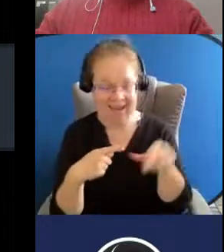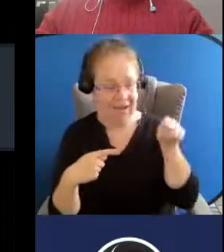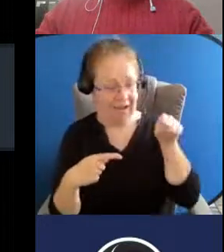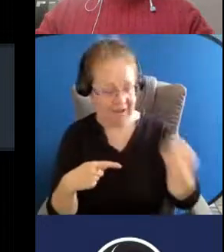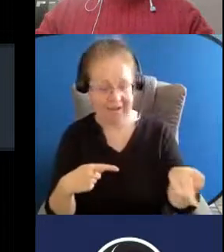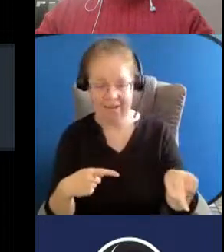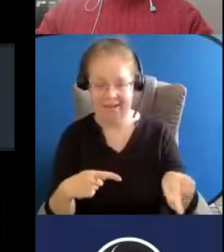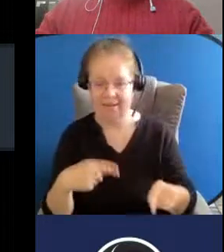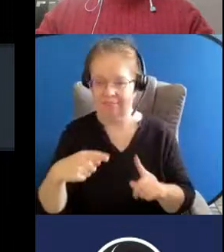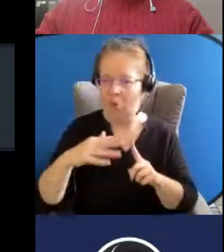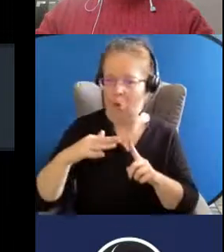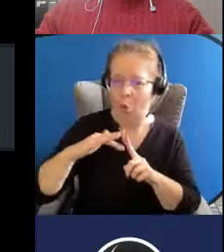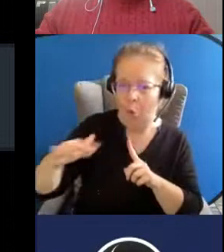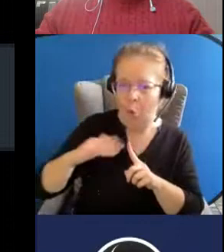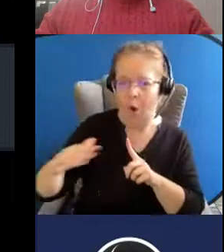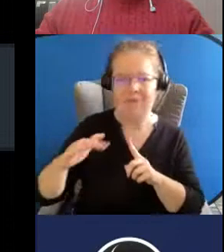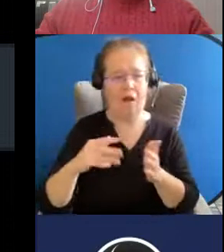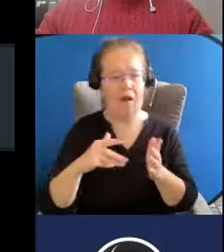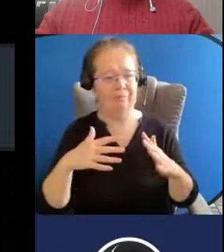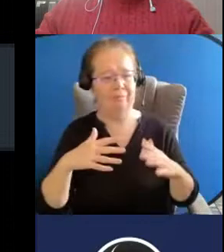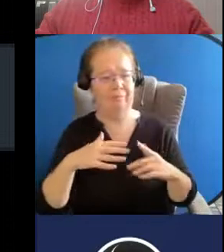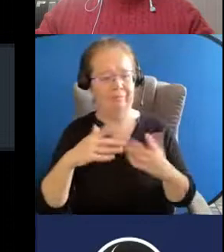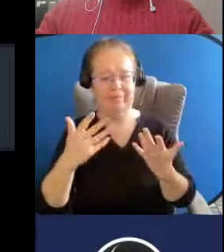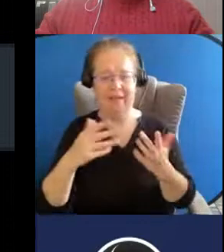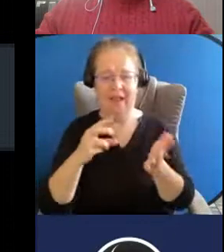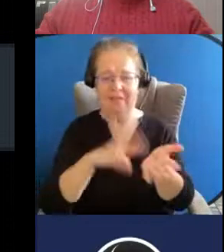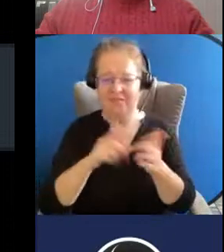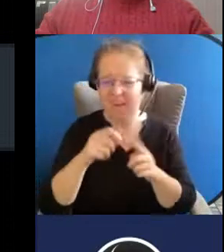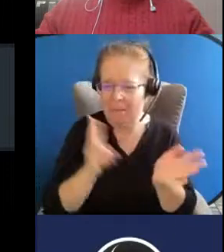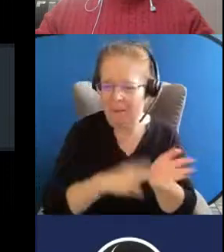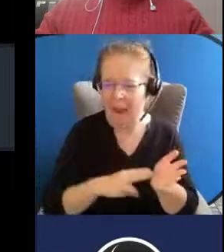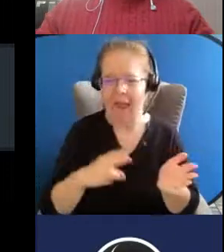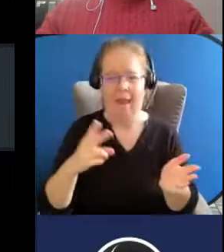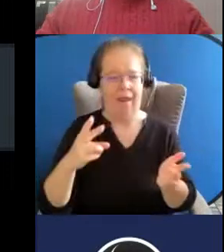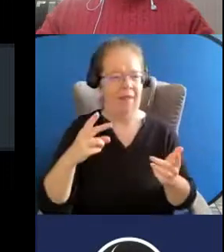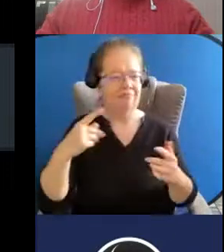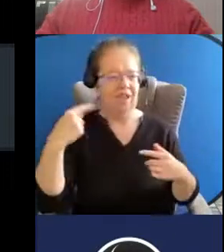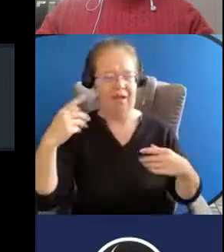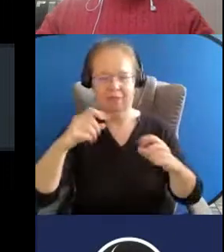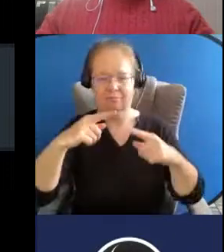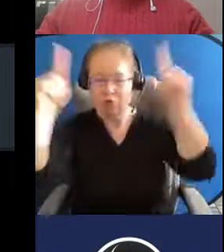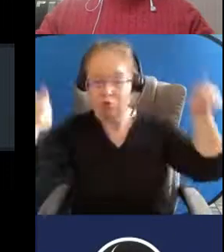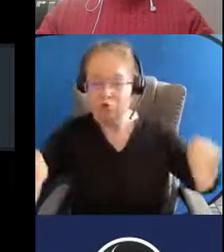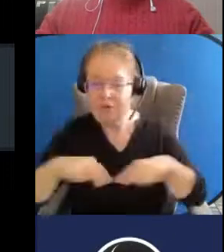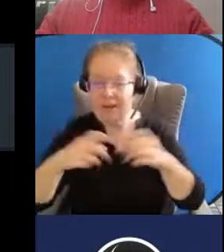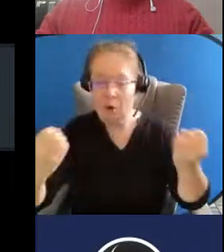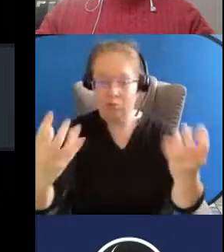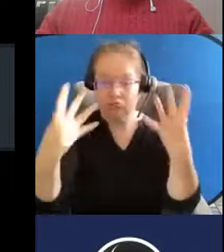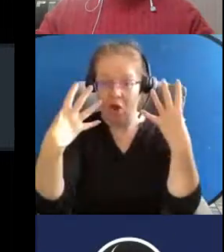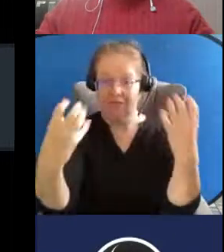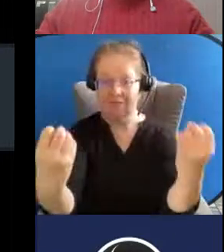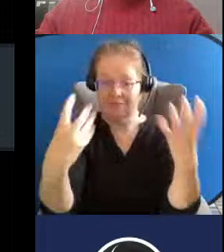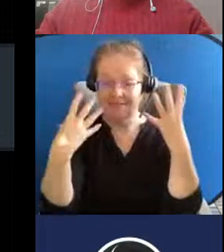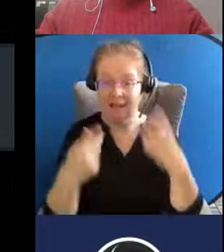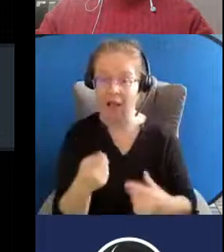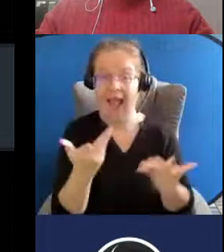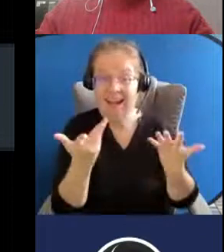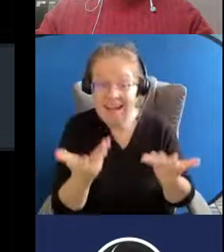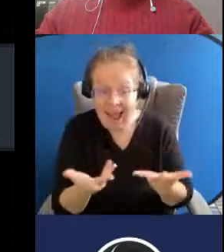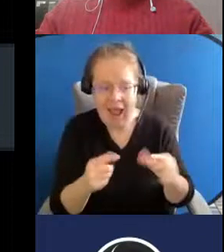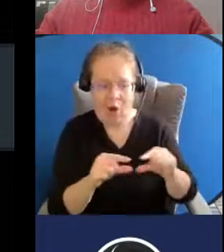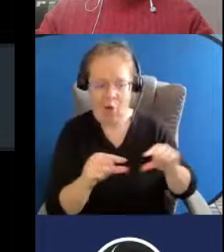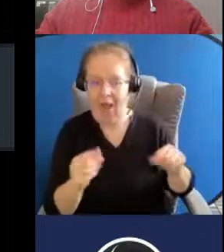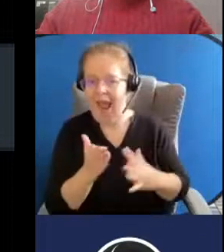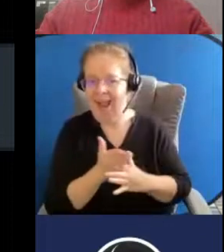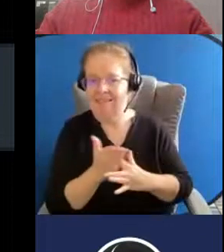Your Wi-Fi, your VPN, your Bluetooth, your volume settings, your screen brightness, and you now have your accessibility